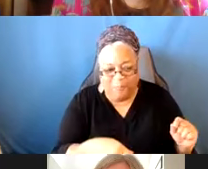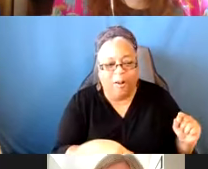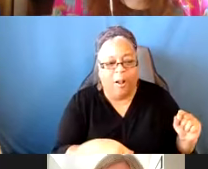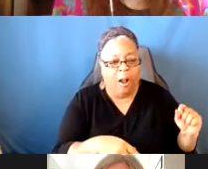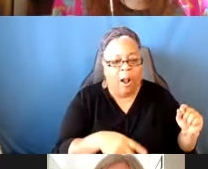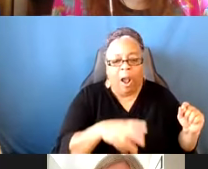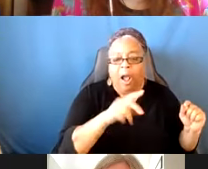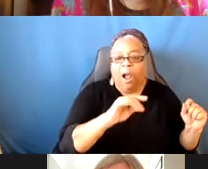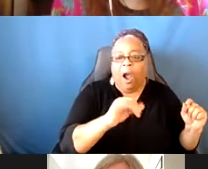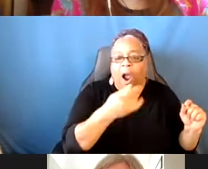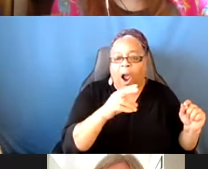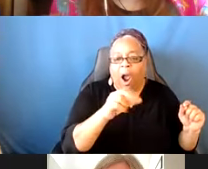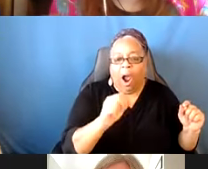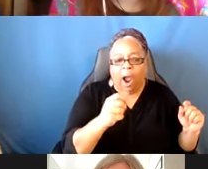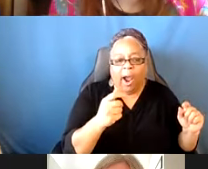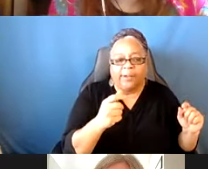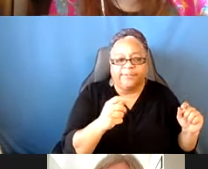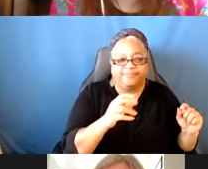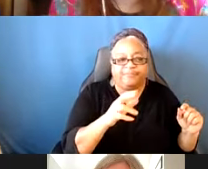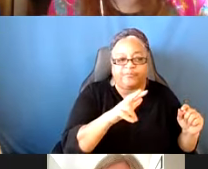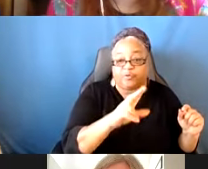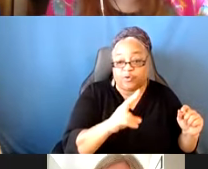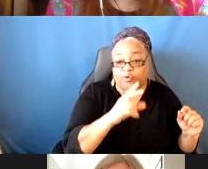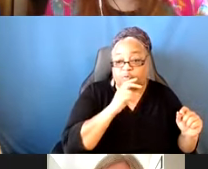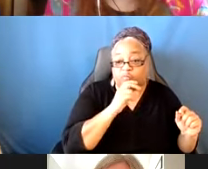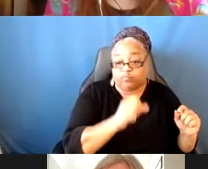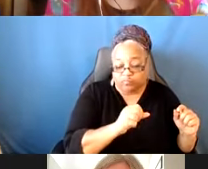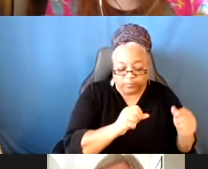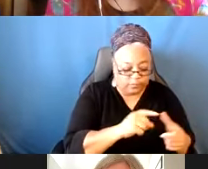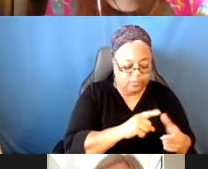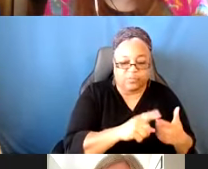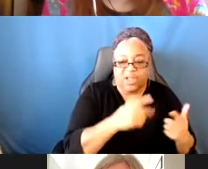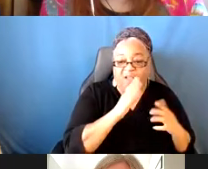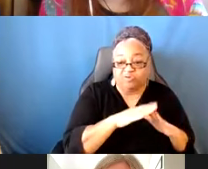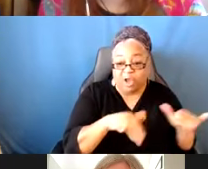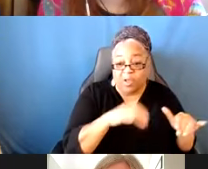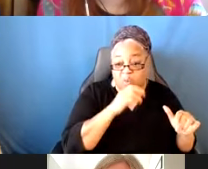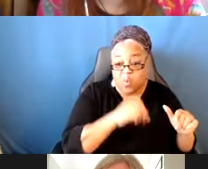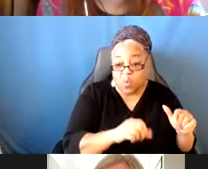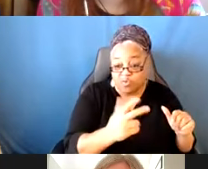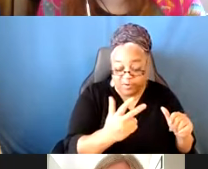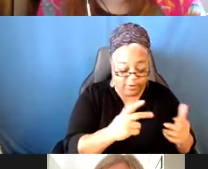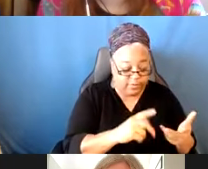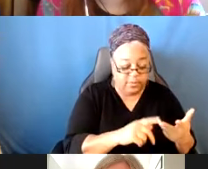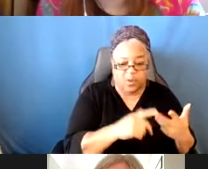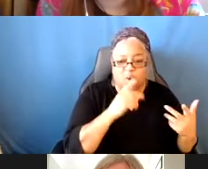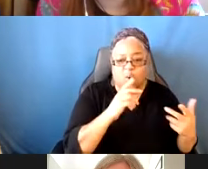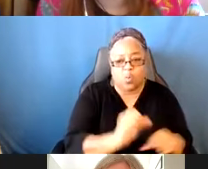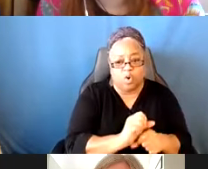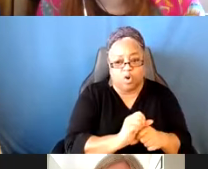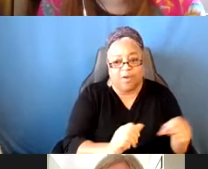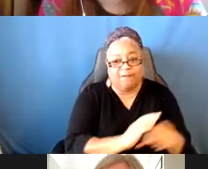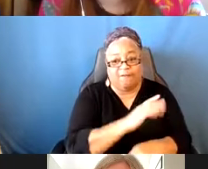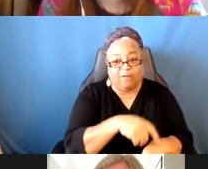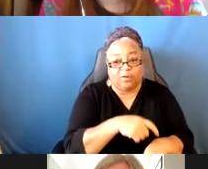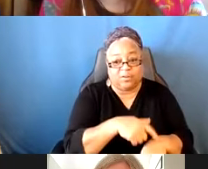Tasha is 32 years old and she has one child, age 3. She is working full-time at a grocery store while she waits for an apprenticeship